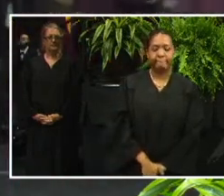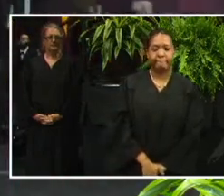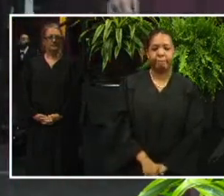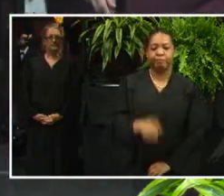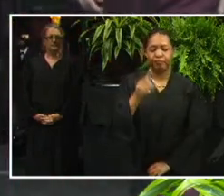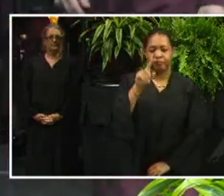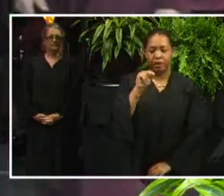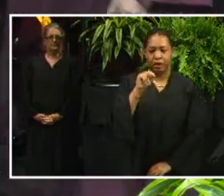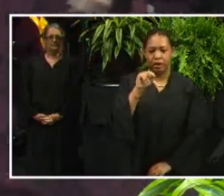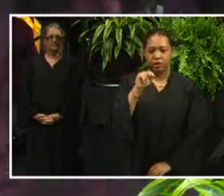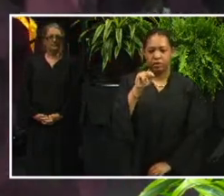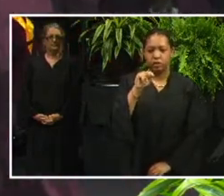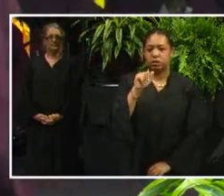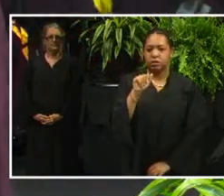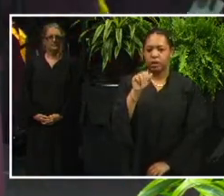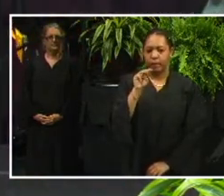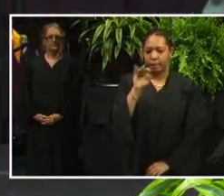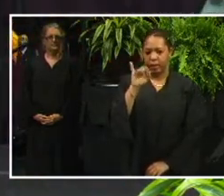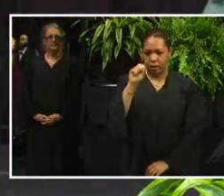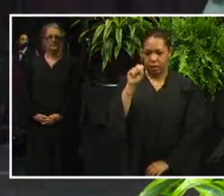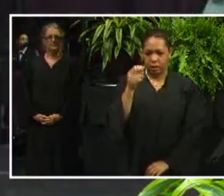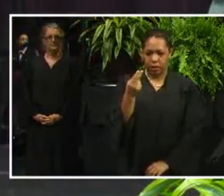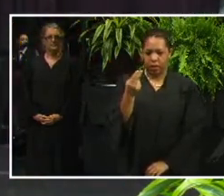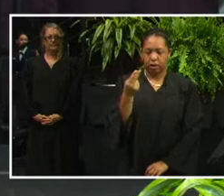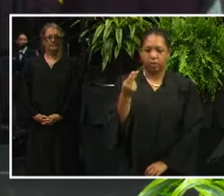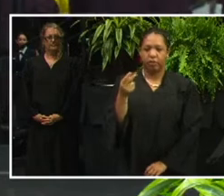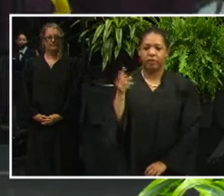Tamia Bernice Valmont.